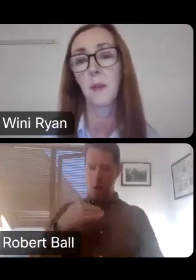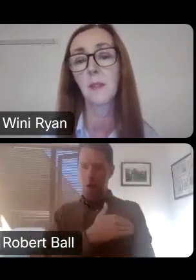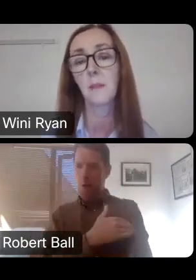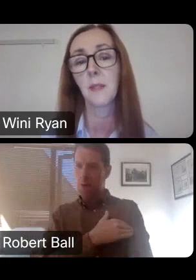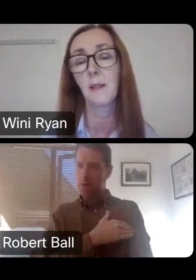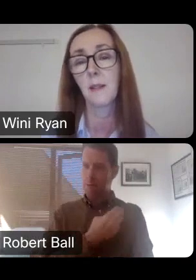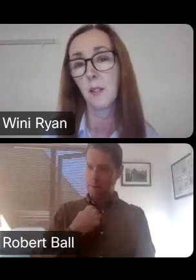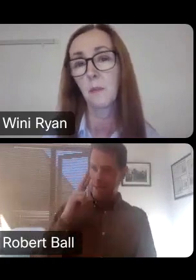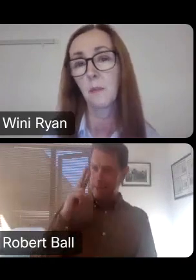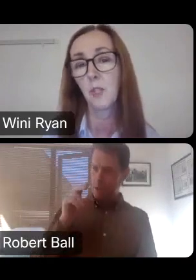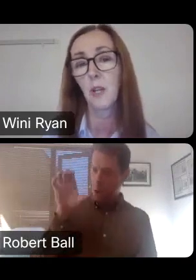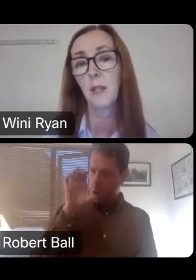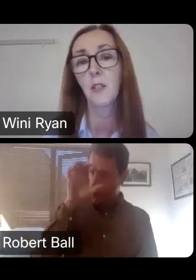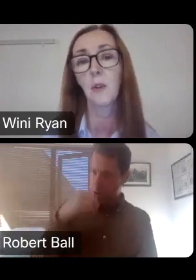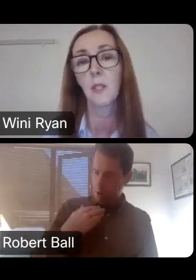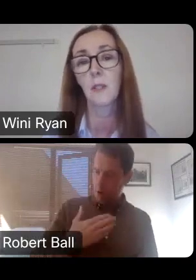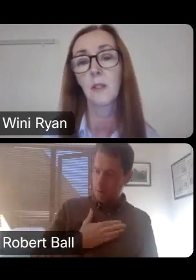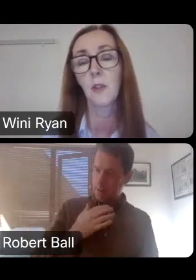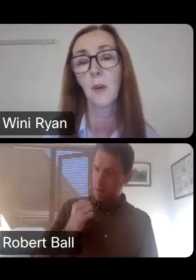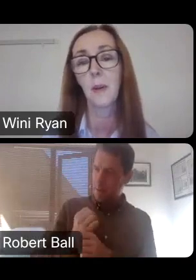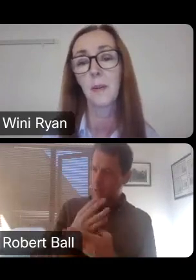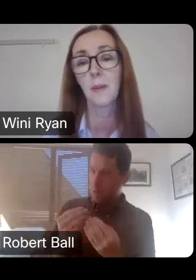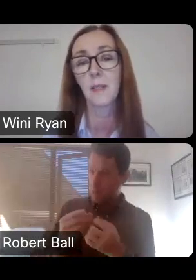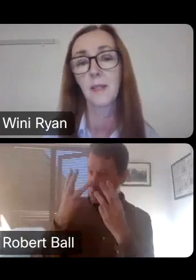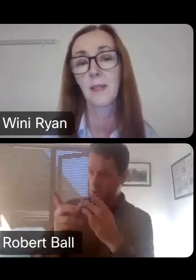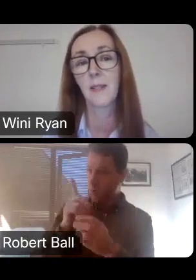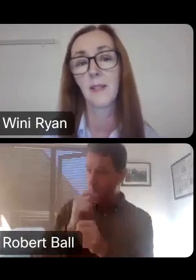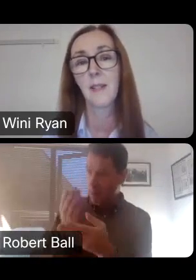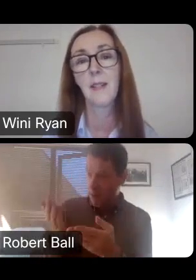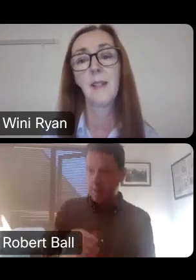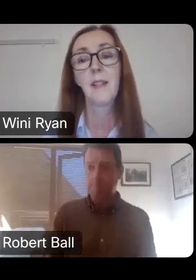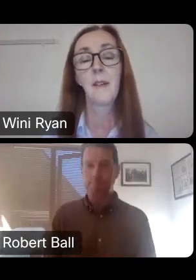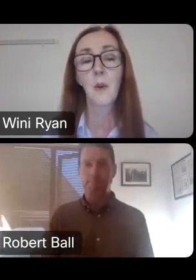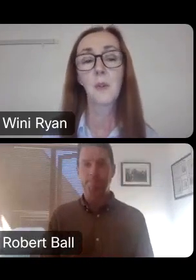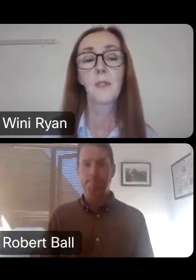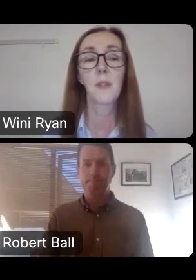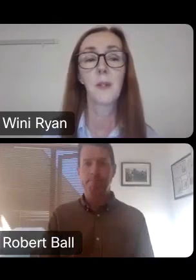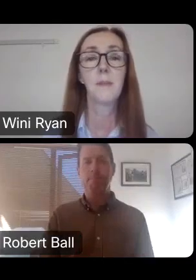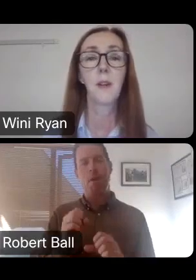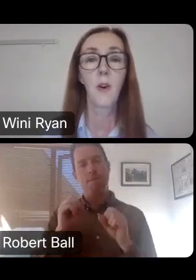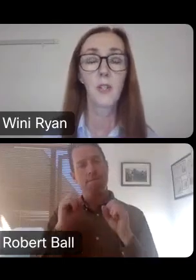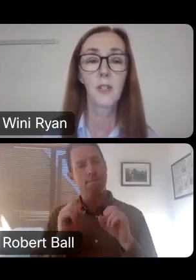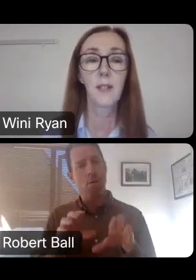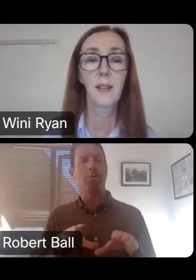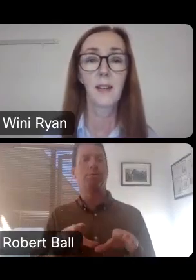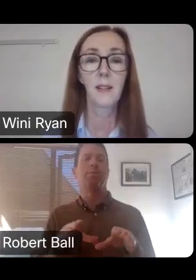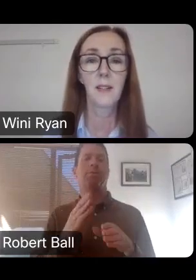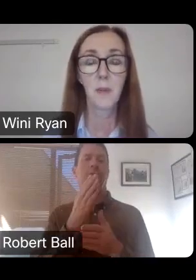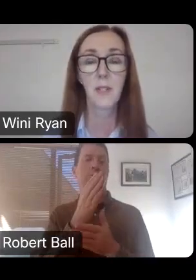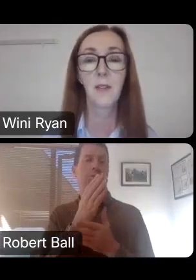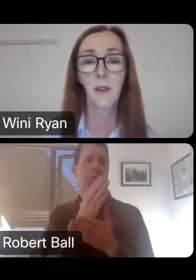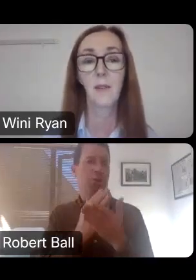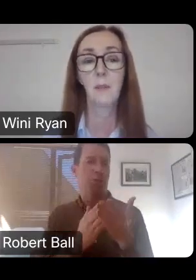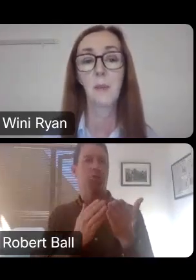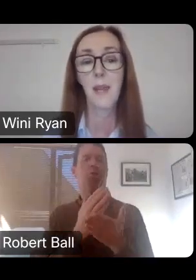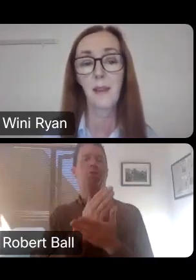upset about something. Would you like to talk about that? Of course, there's some caution in